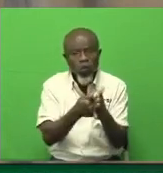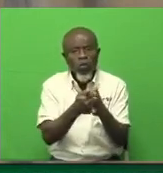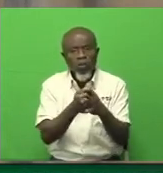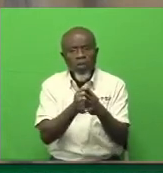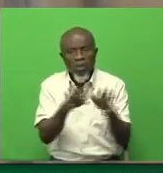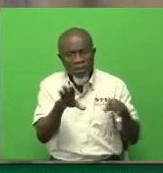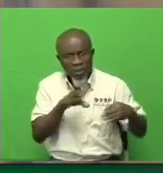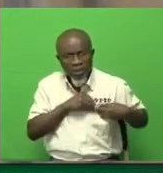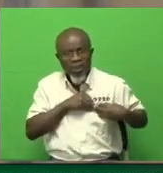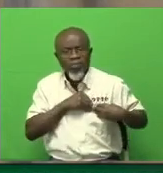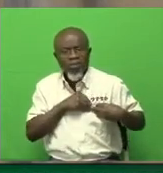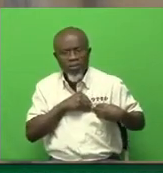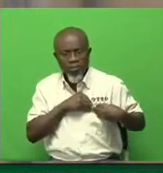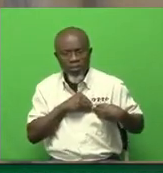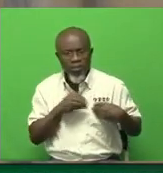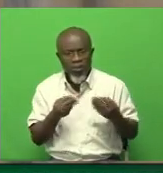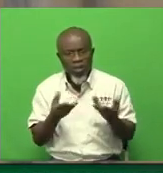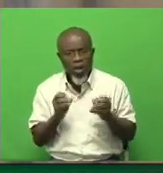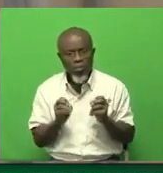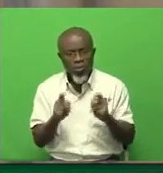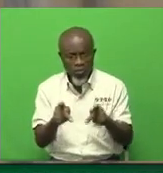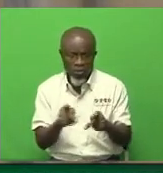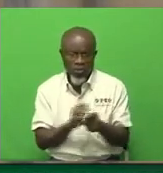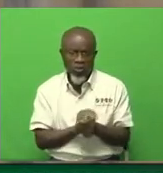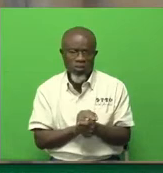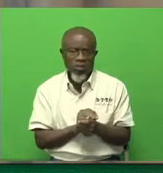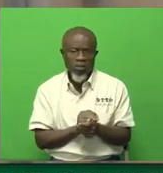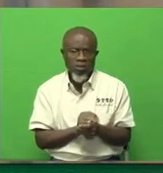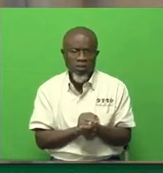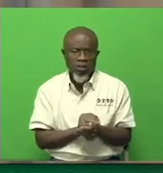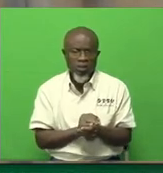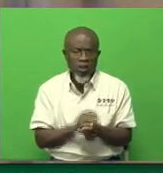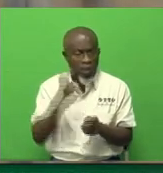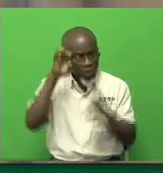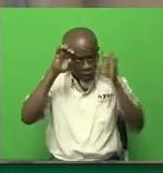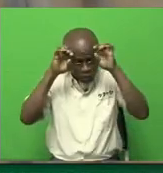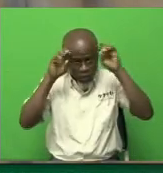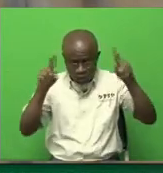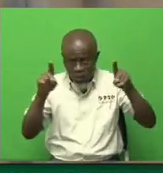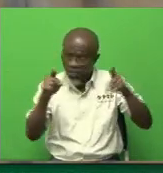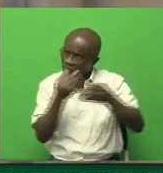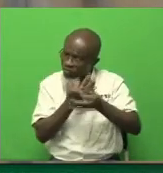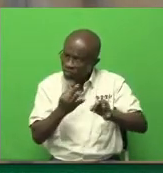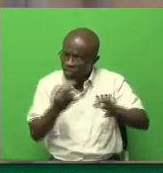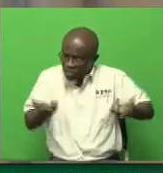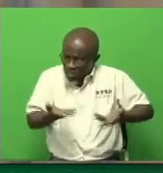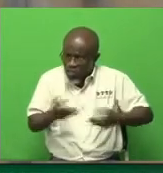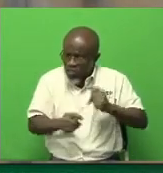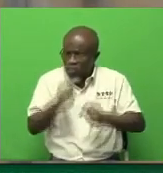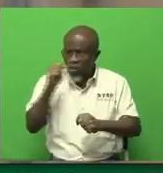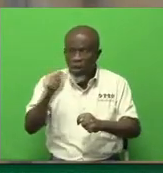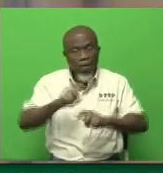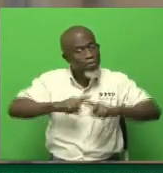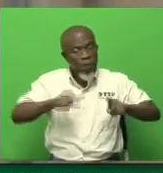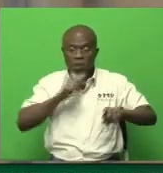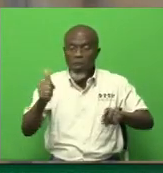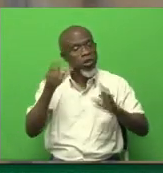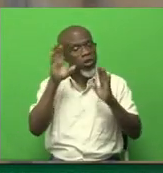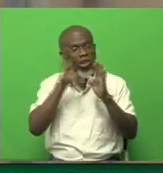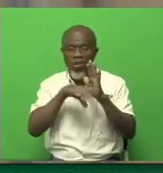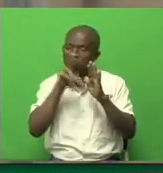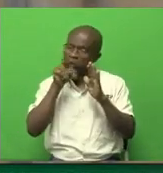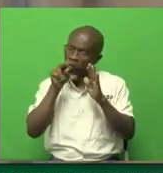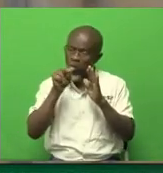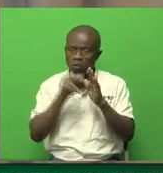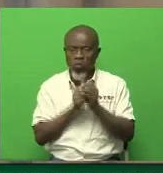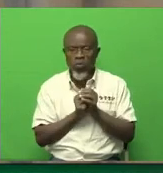advantage of it education may be free in Trinidad and Tobago Madam speaker but it isn't cheap